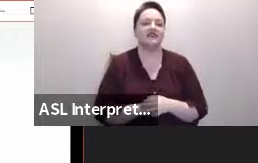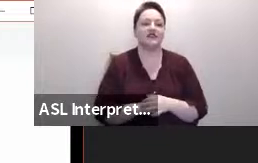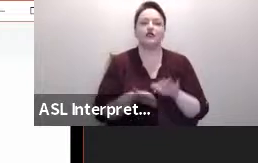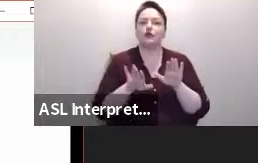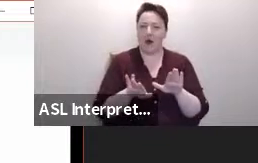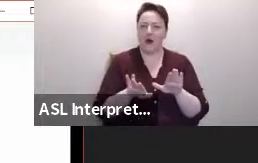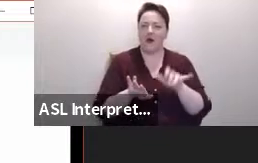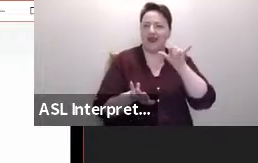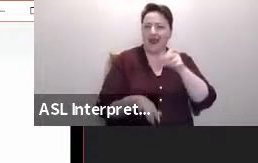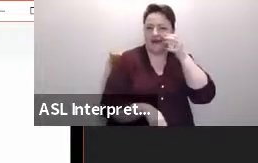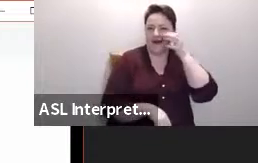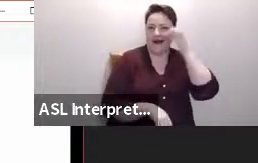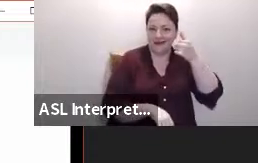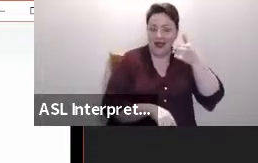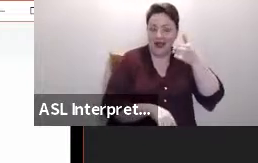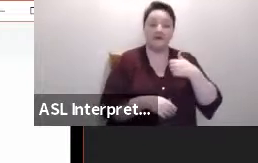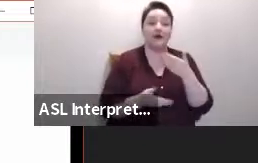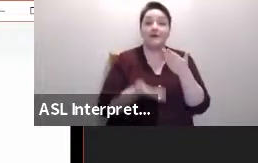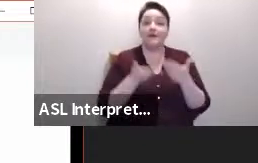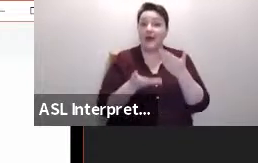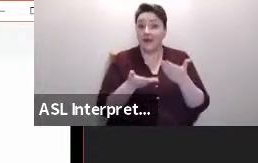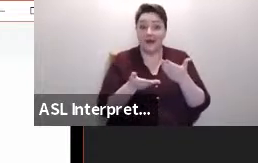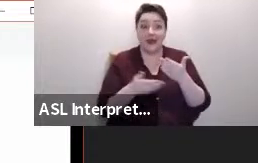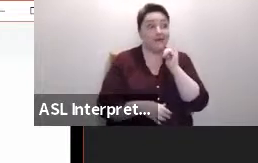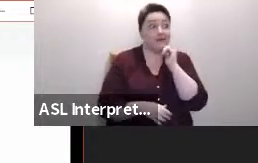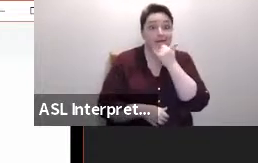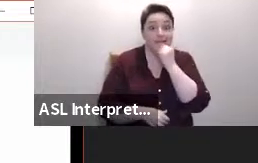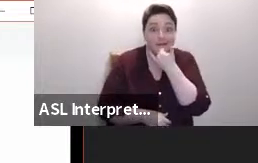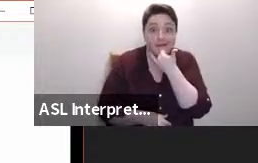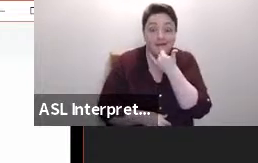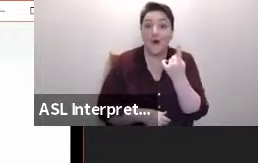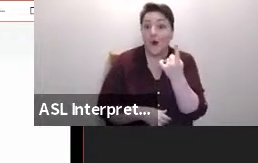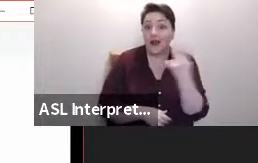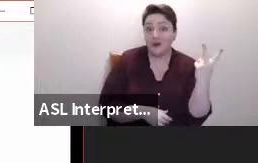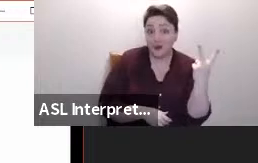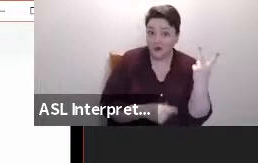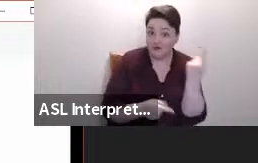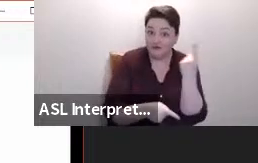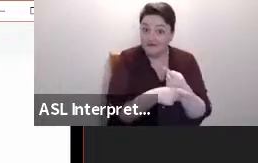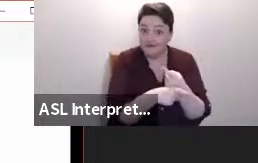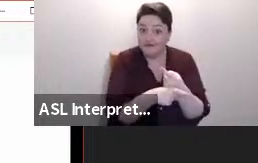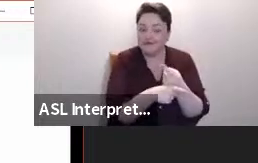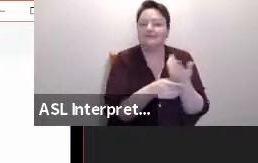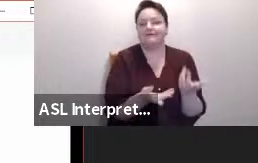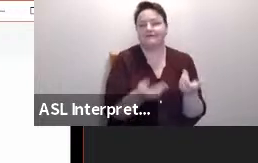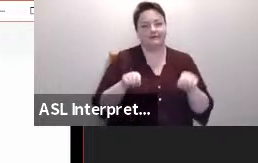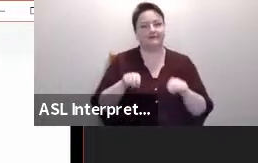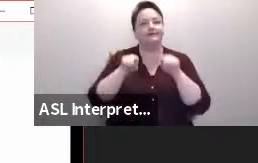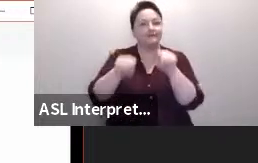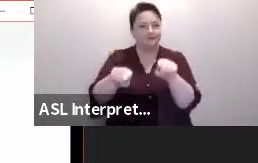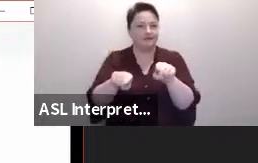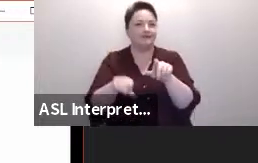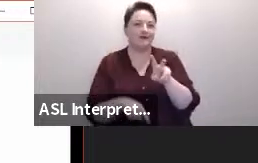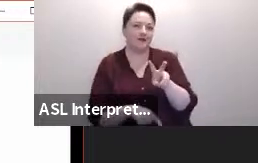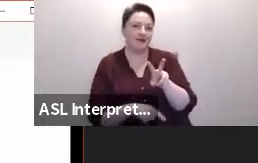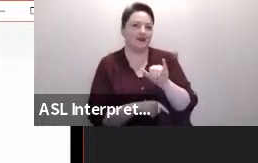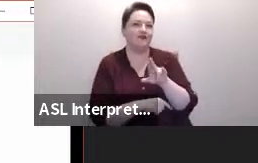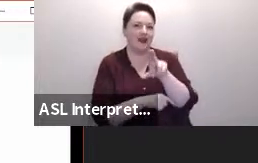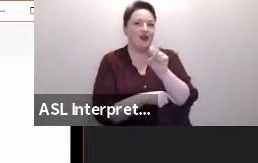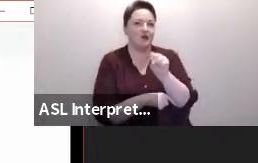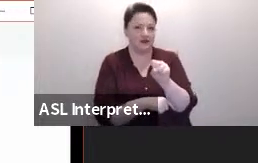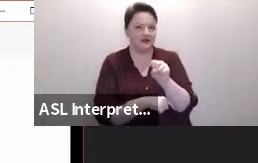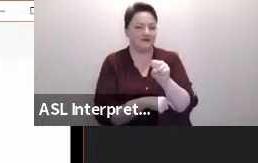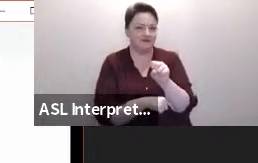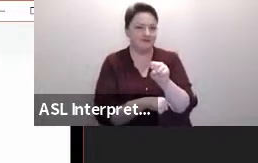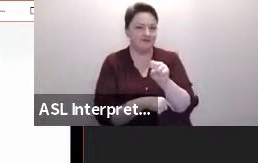you may make 1 or 2 errors, right? You're going to make a few errors, and that's what leads to the